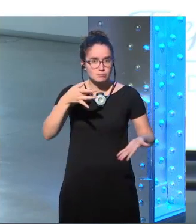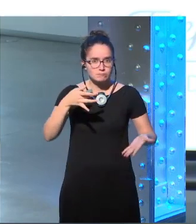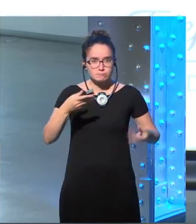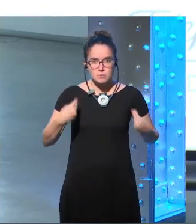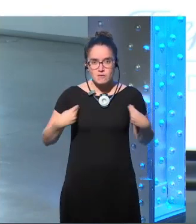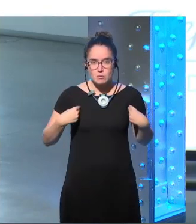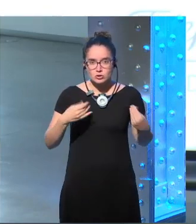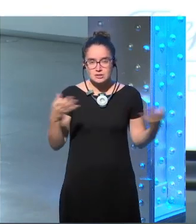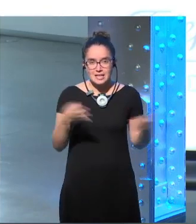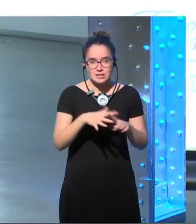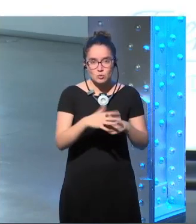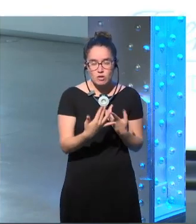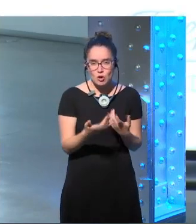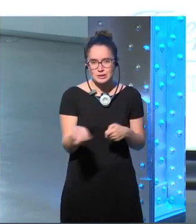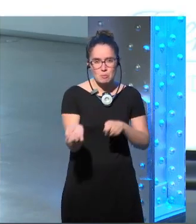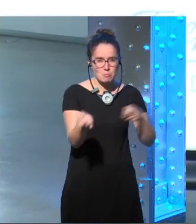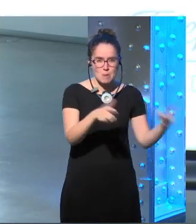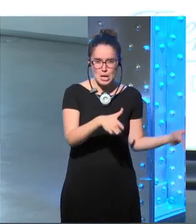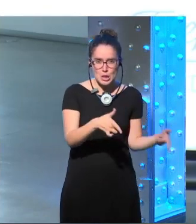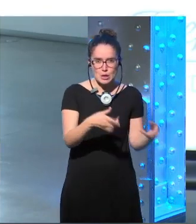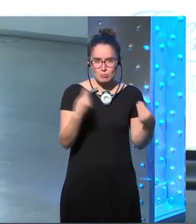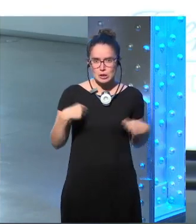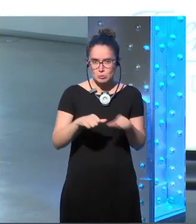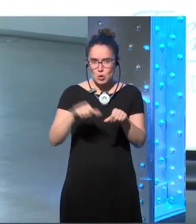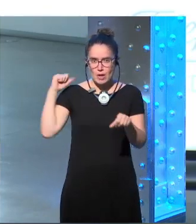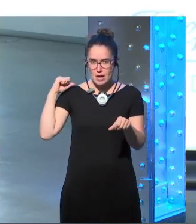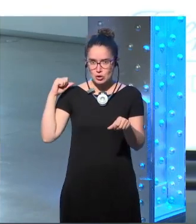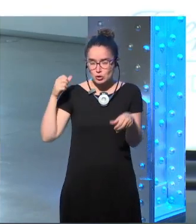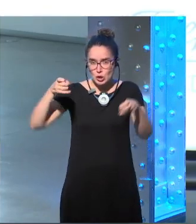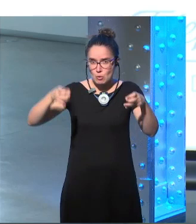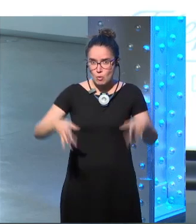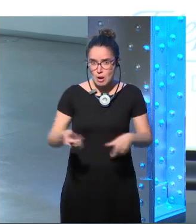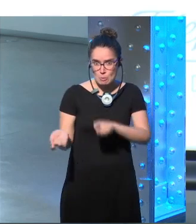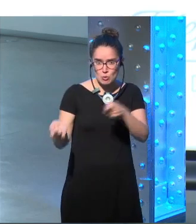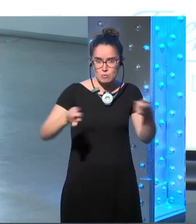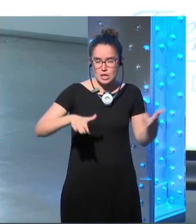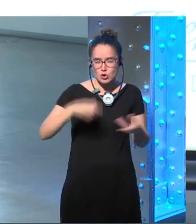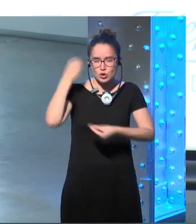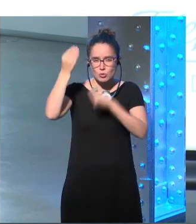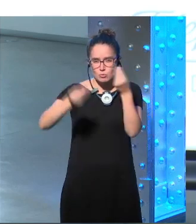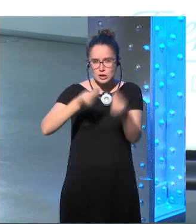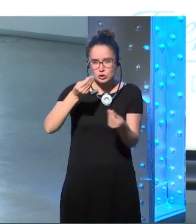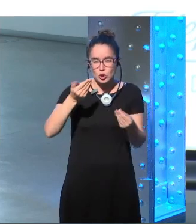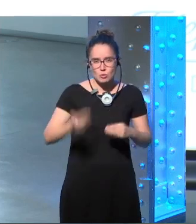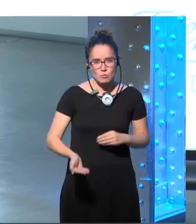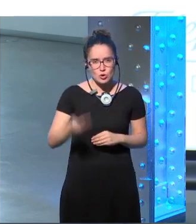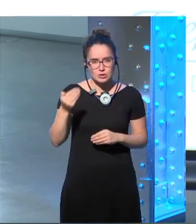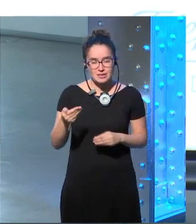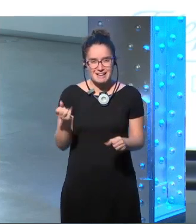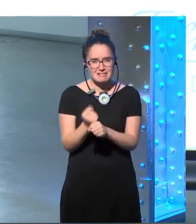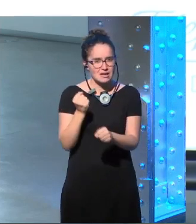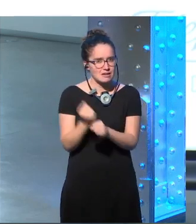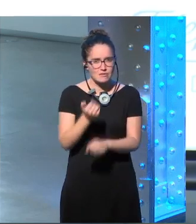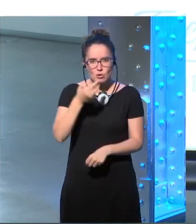ago. I think the key task for an economic historian is to find